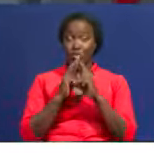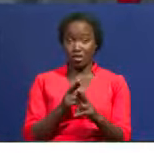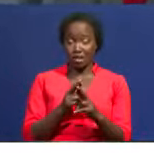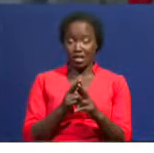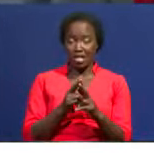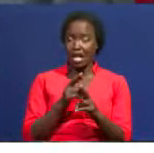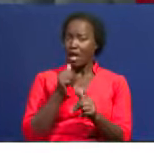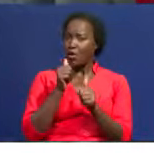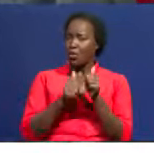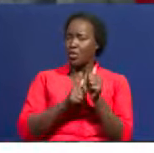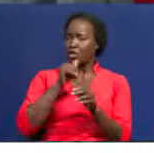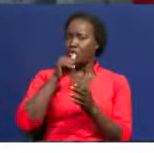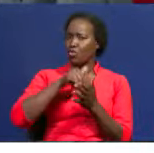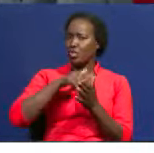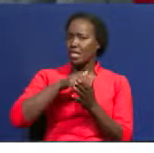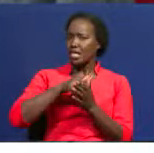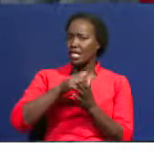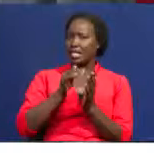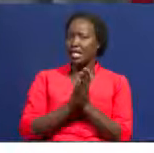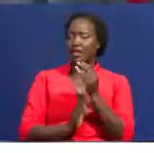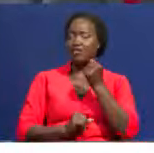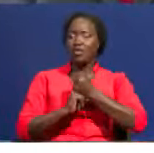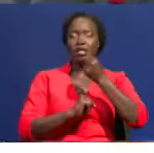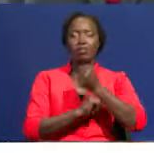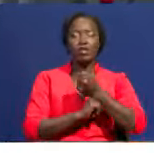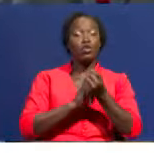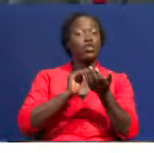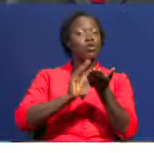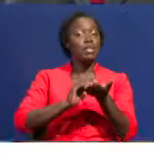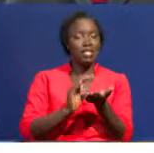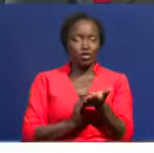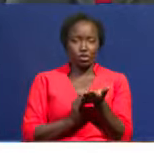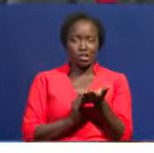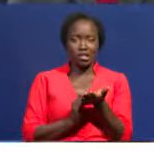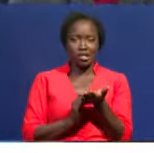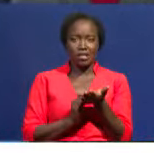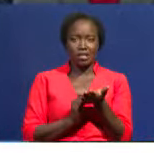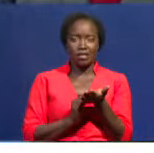which has contained some very fundamental recommendations.